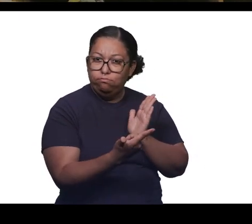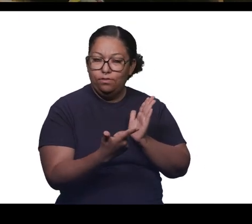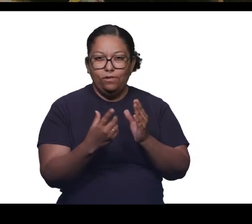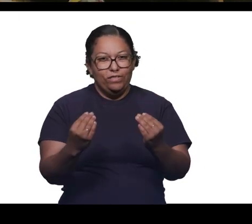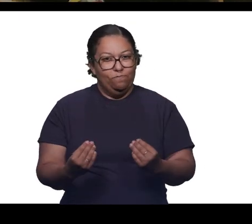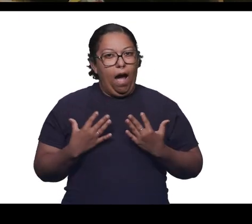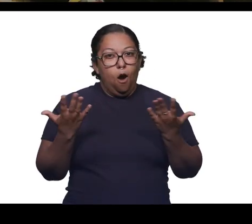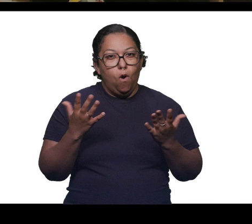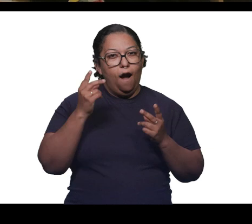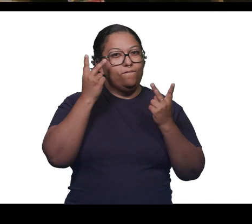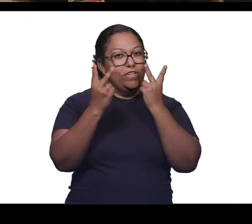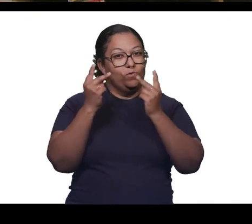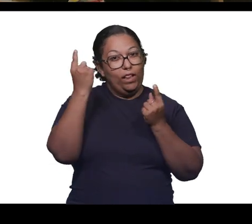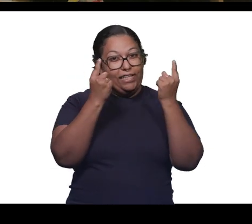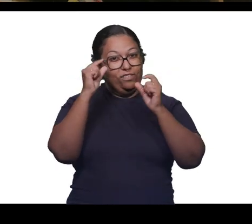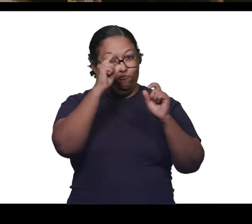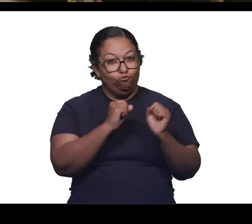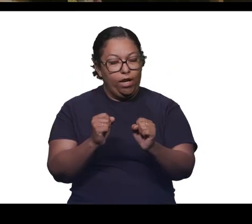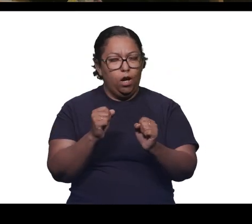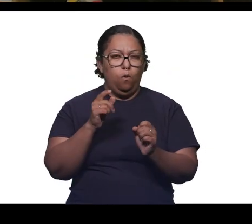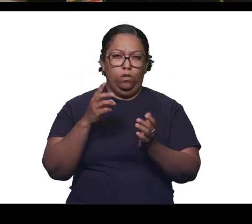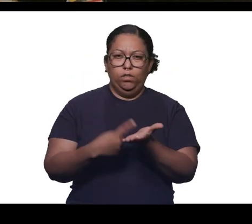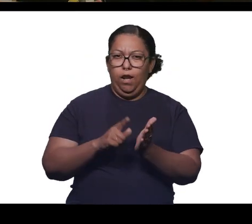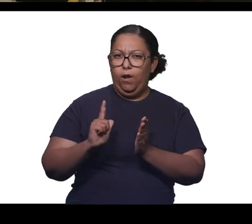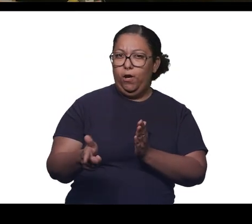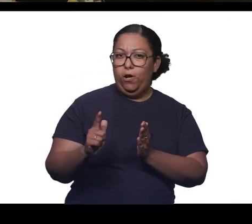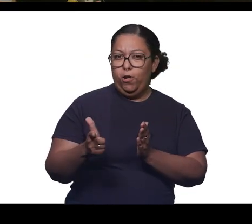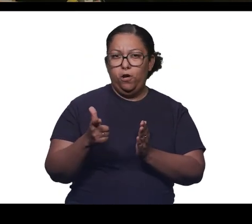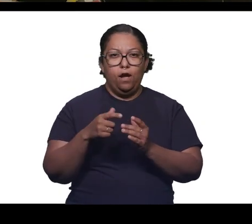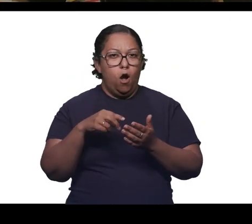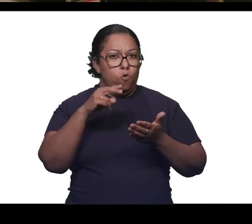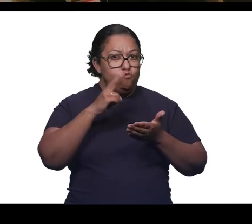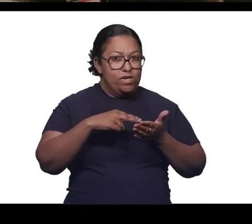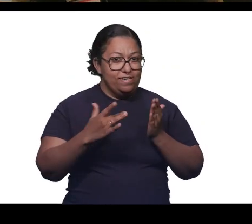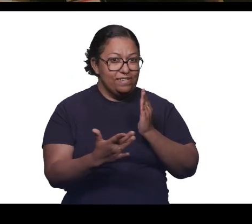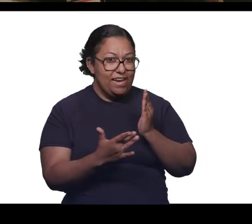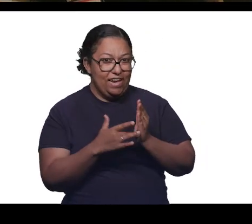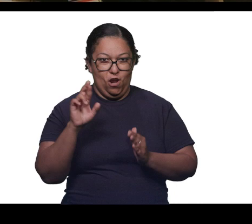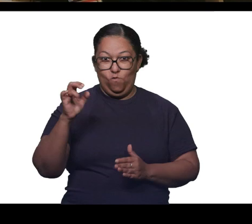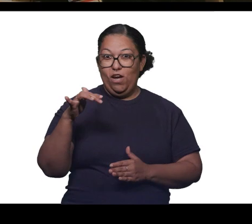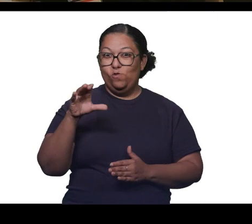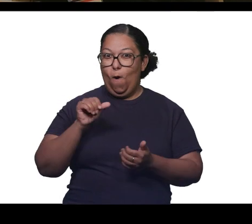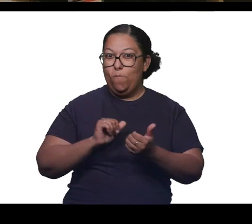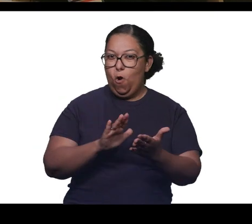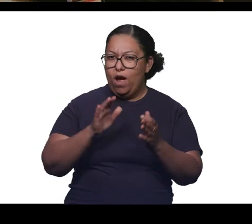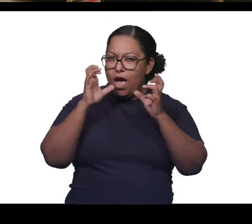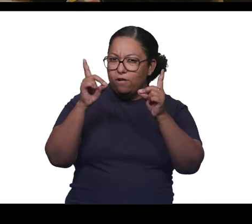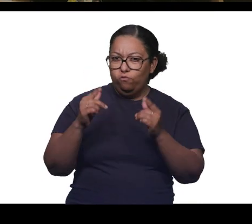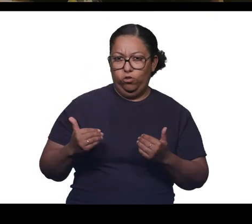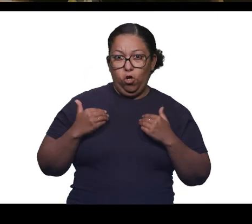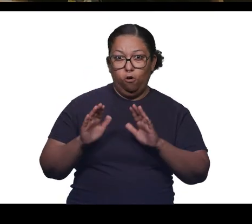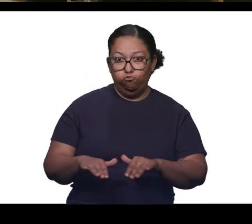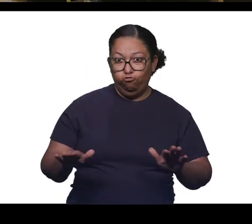that we'll talk about in a little bit more, dialogic reading techniques, the Reggio Emilia approach to education of young children. And